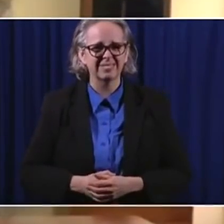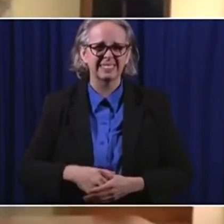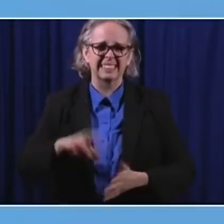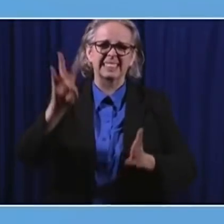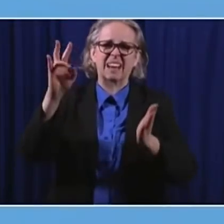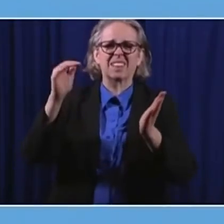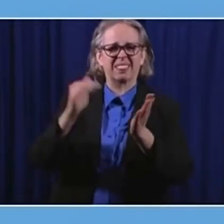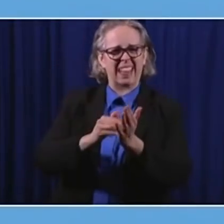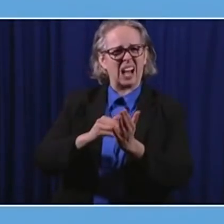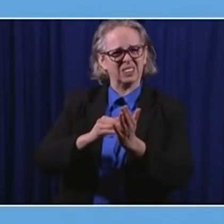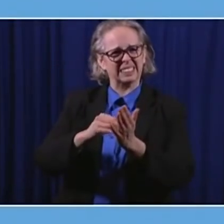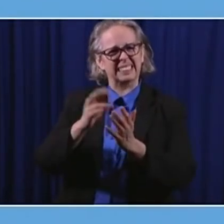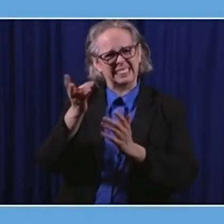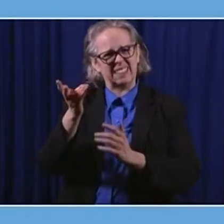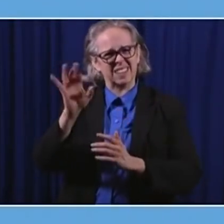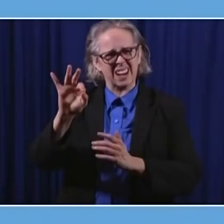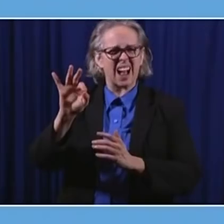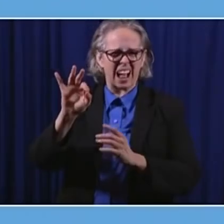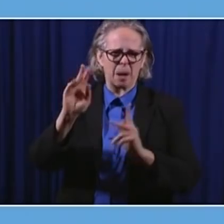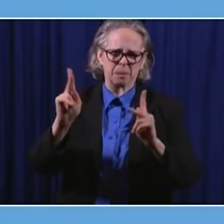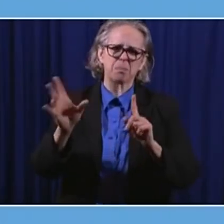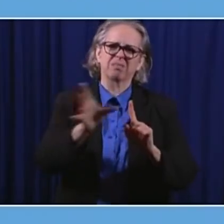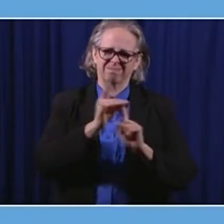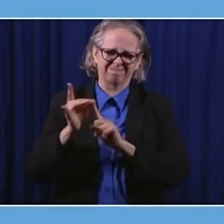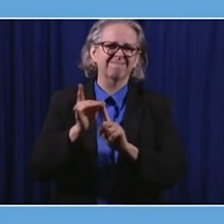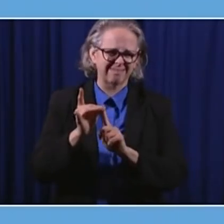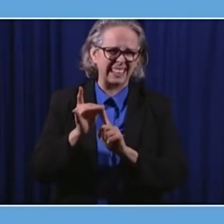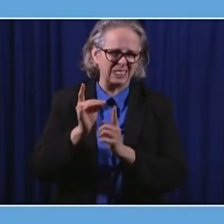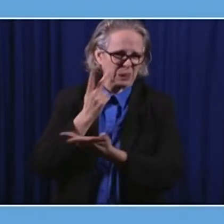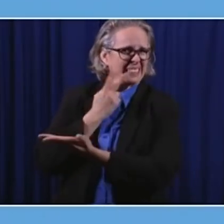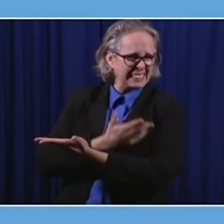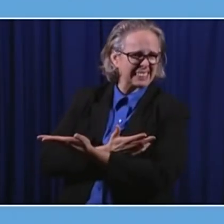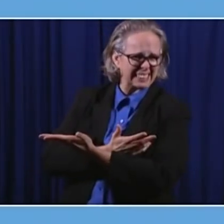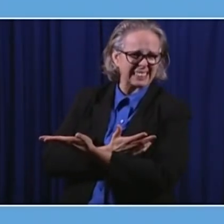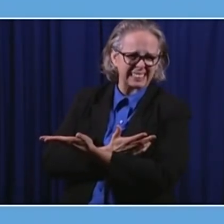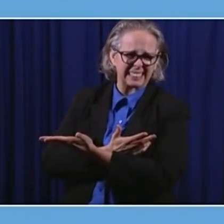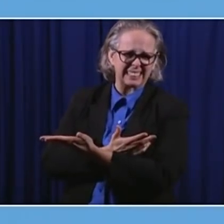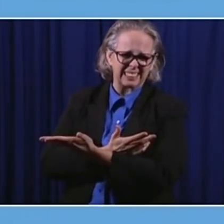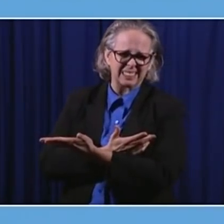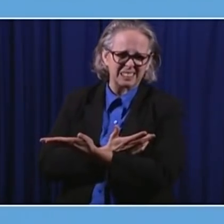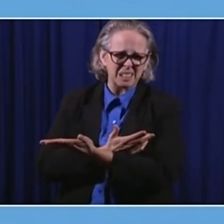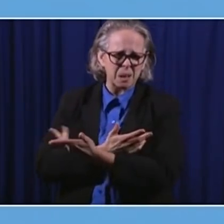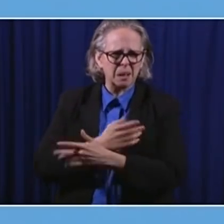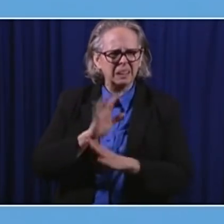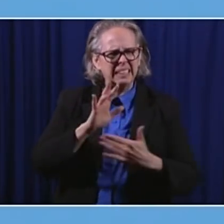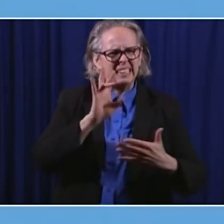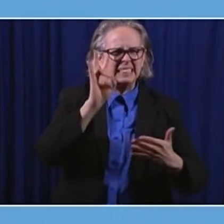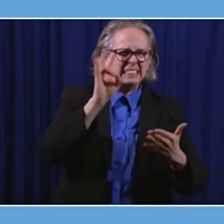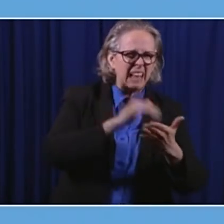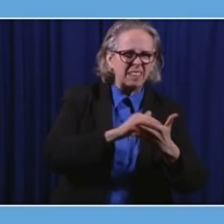cases. This has been running between 7,000 and 8,000 for about a week.